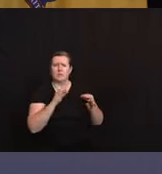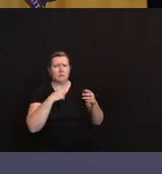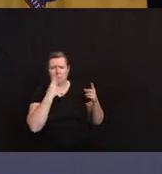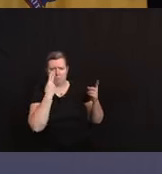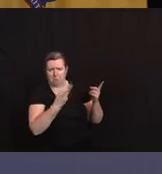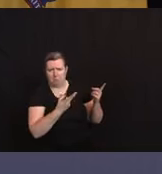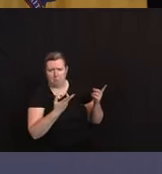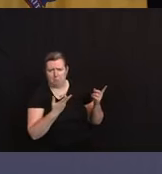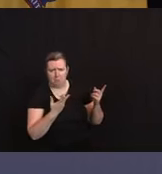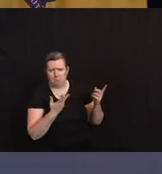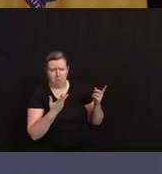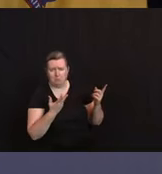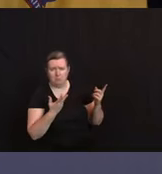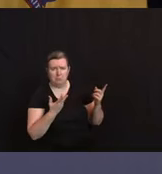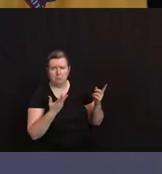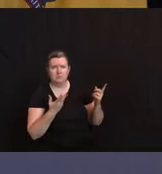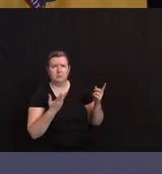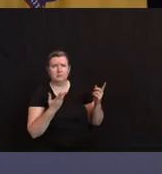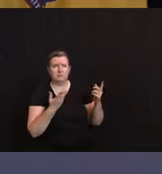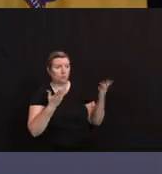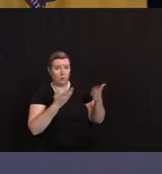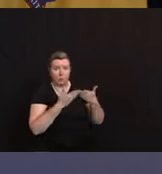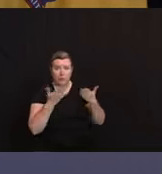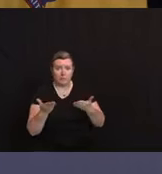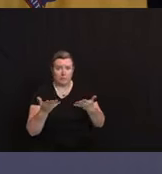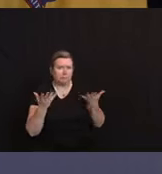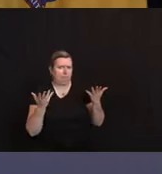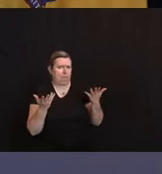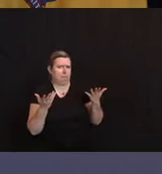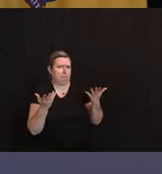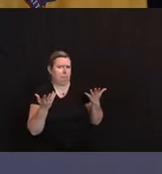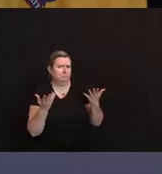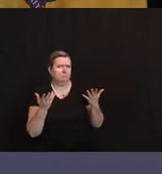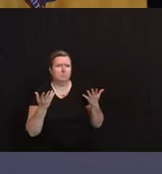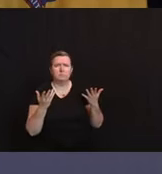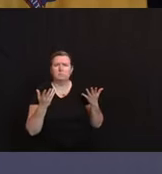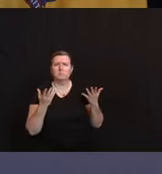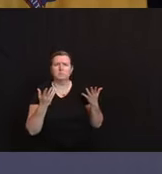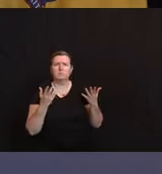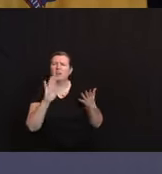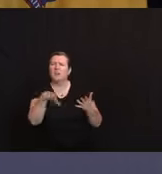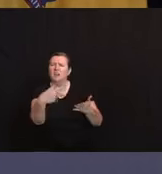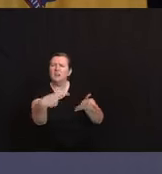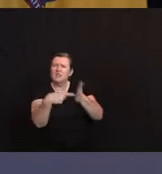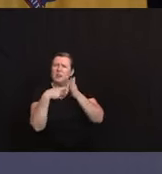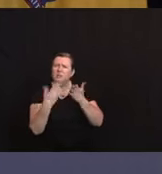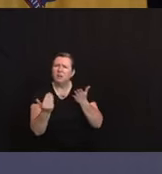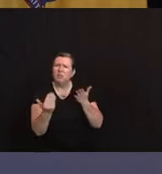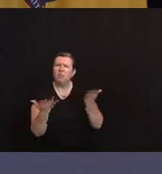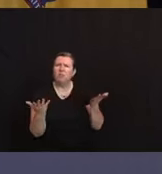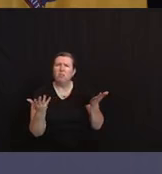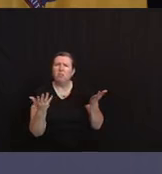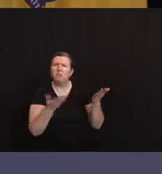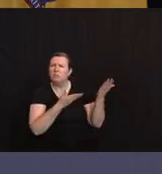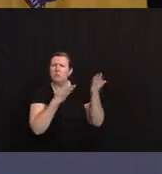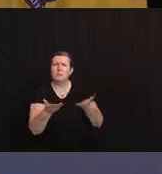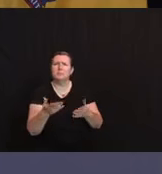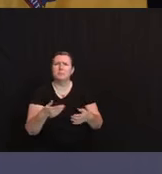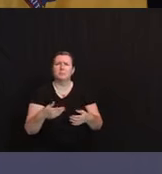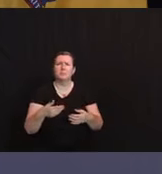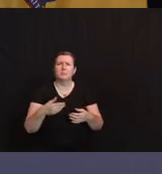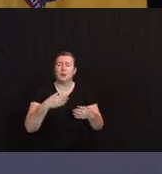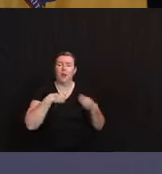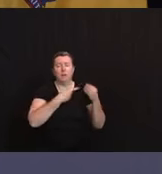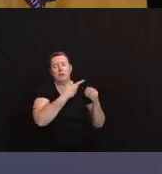what data he was recommending that we provide. But I think, what were your examples, Dustin? Can you give me There's a whole bunch of them,